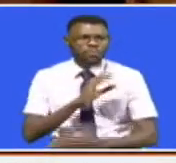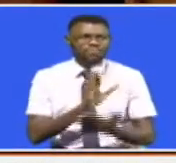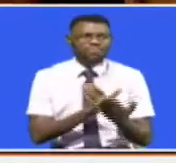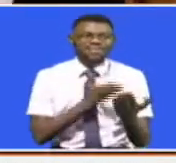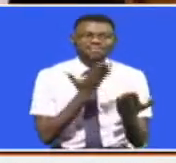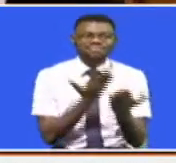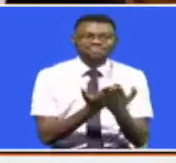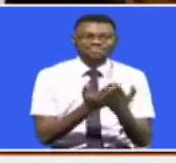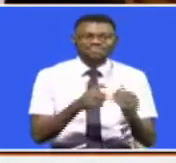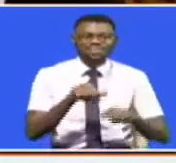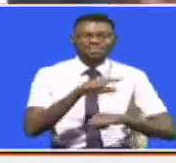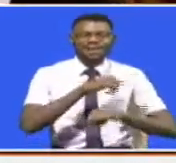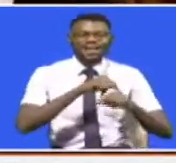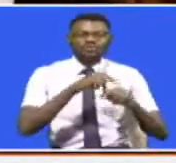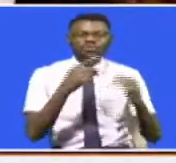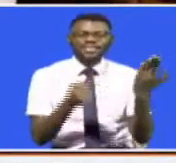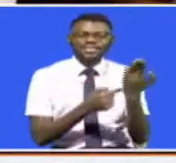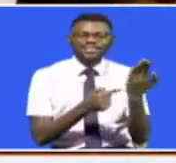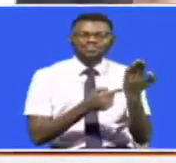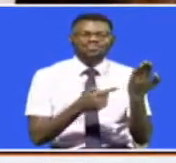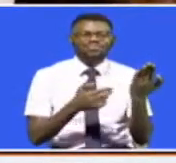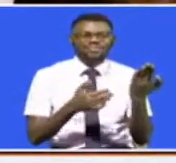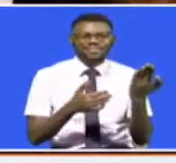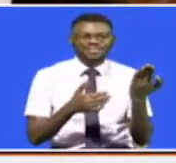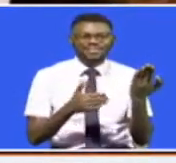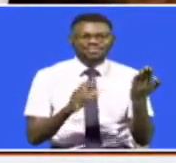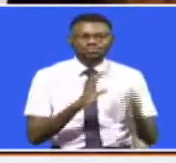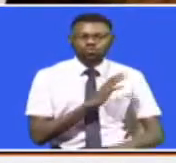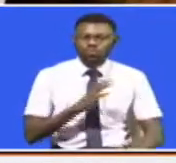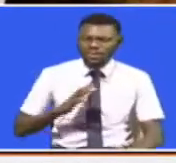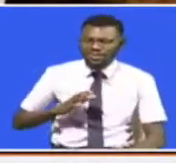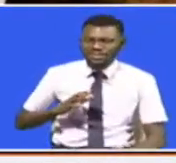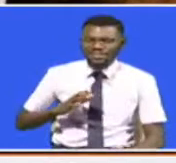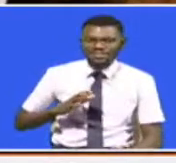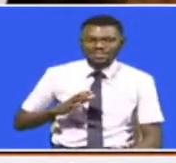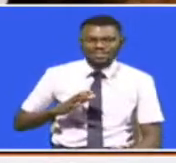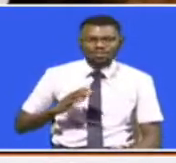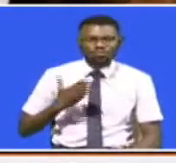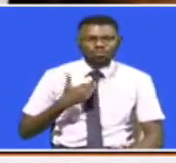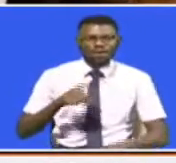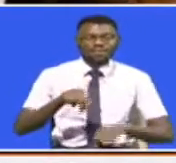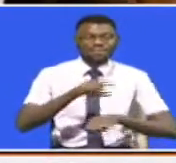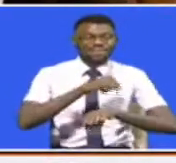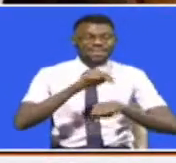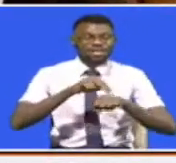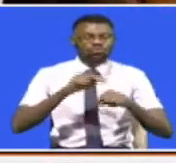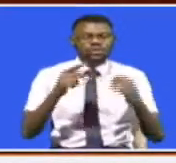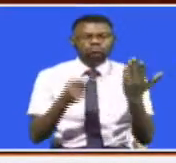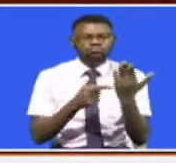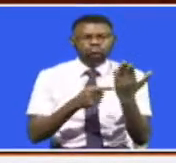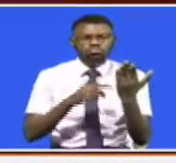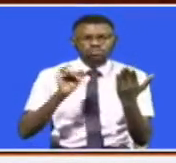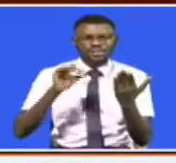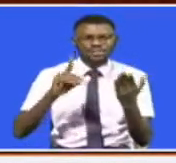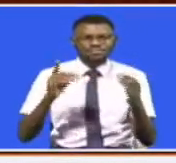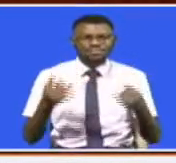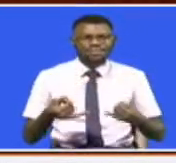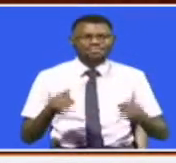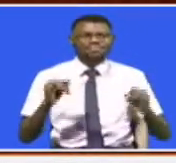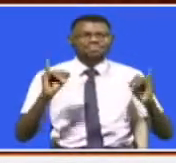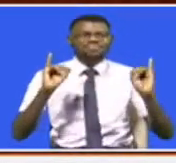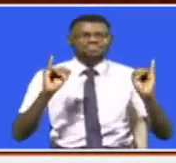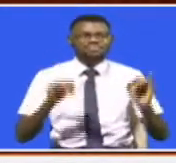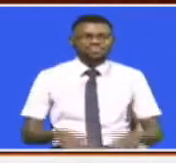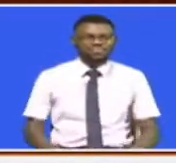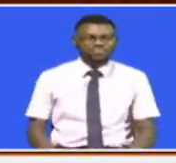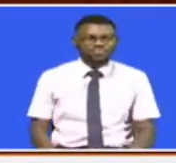by national digital identity technical committee to have a national digital ID implemented to also